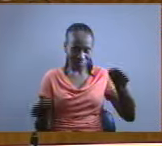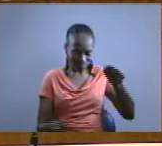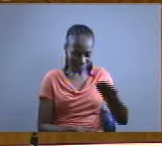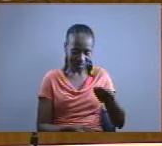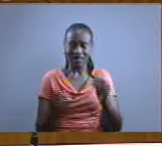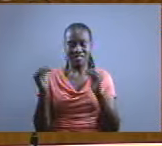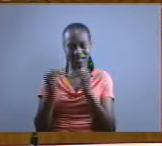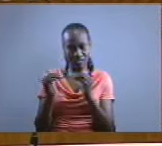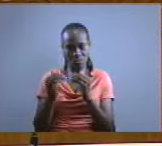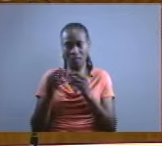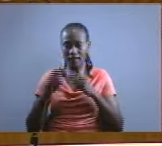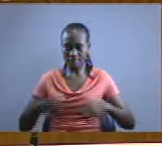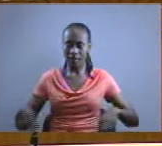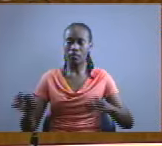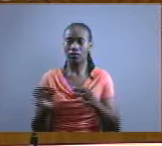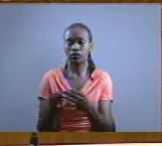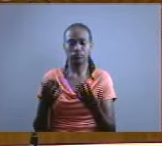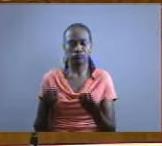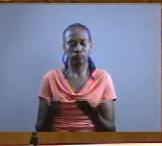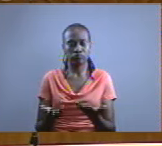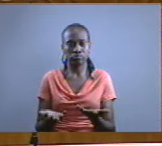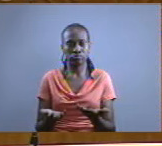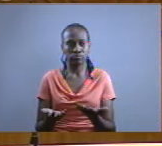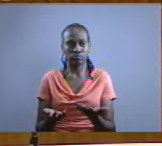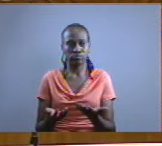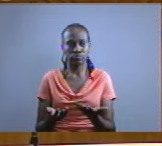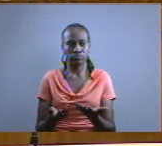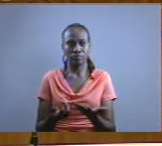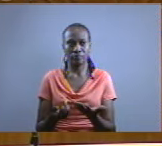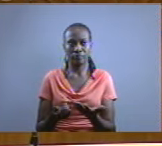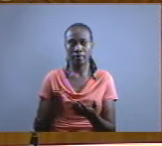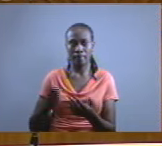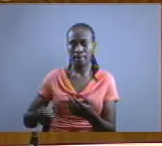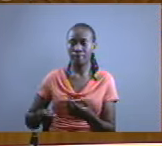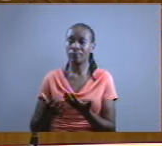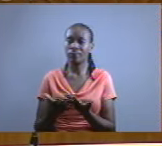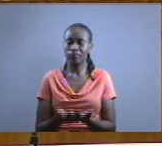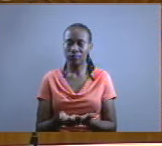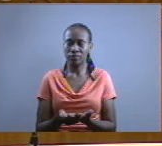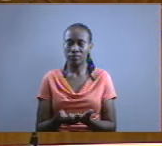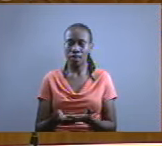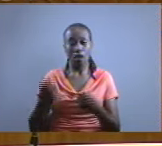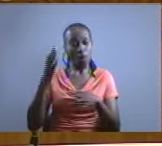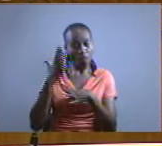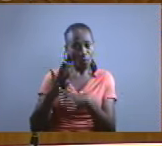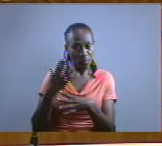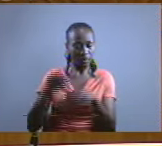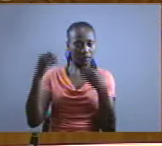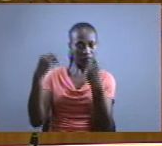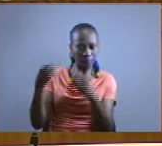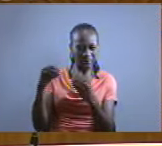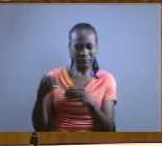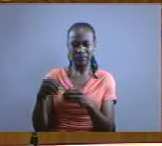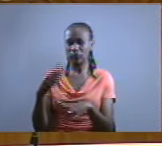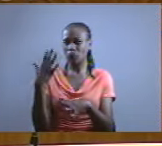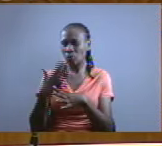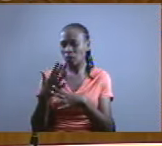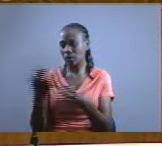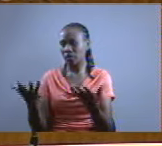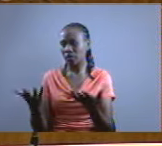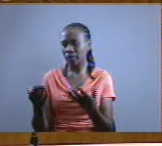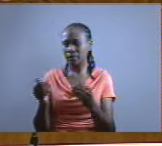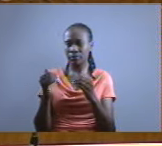value. This deals explicitly with unfair discrimination by employers in respect of terms and conditions of employment